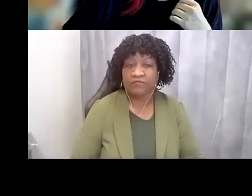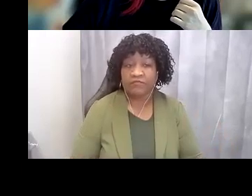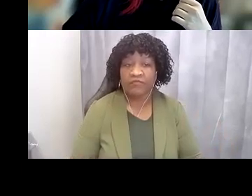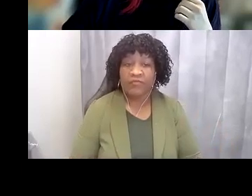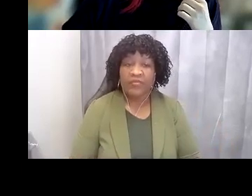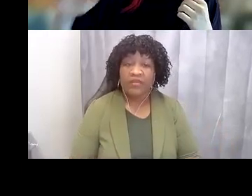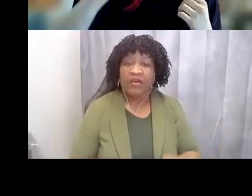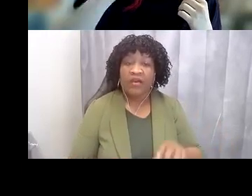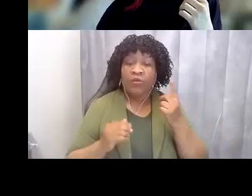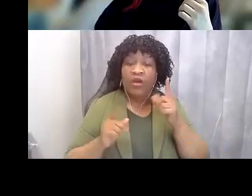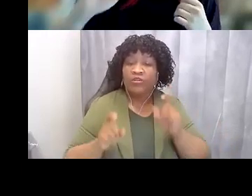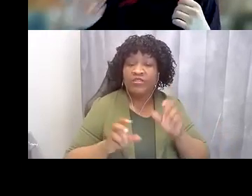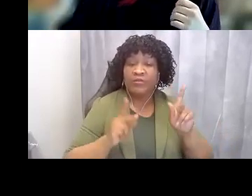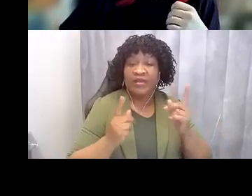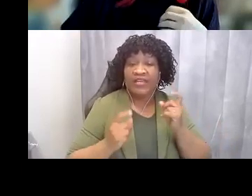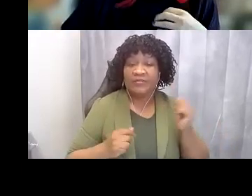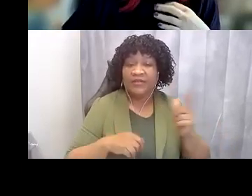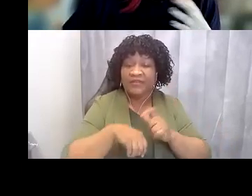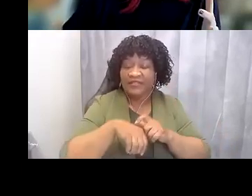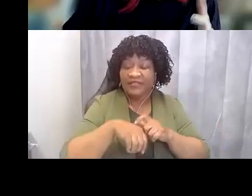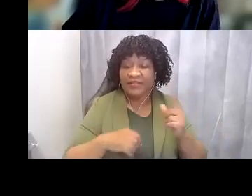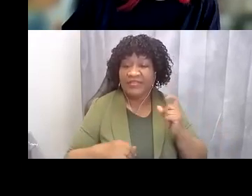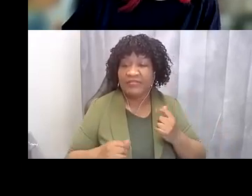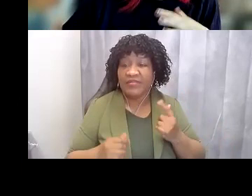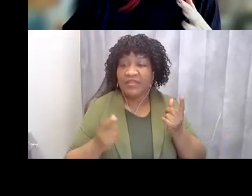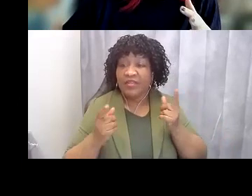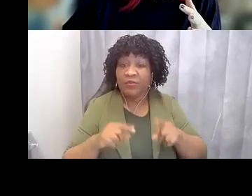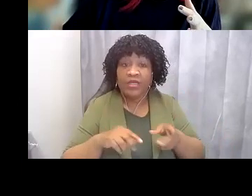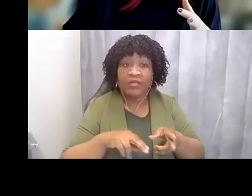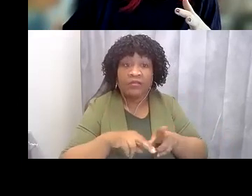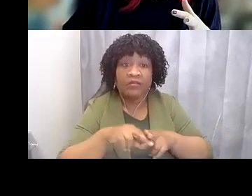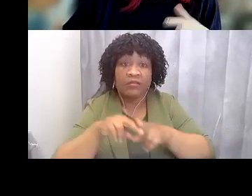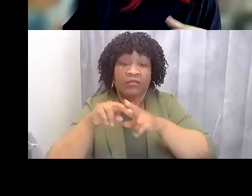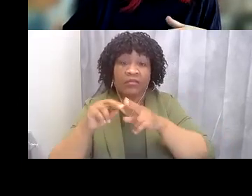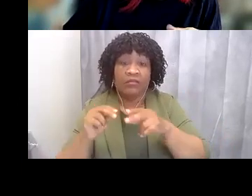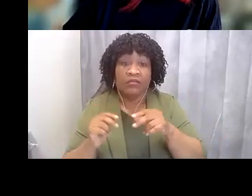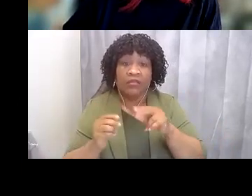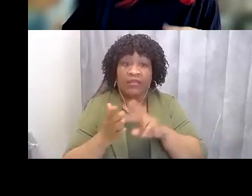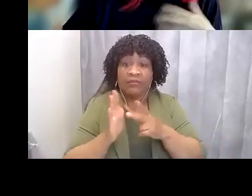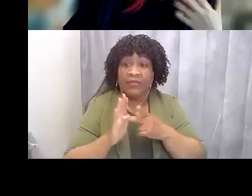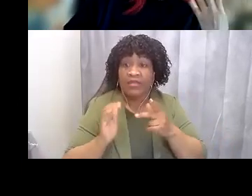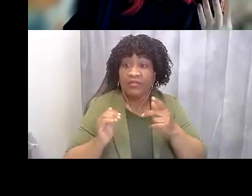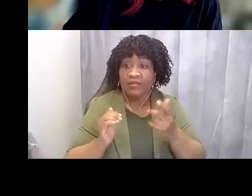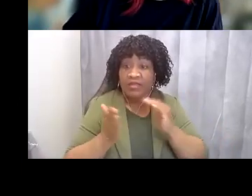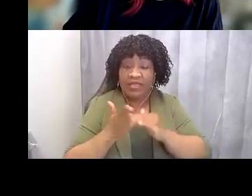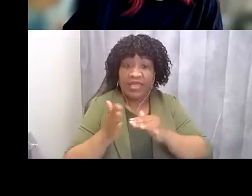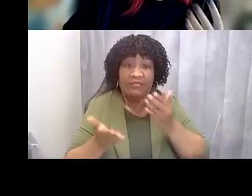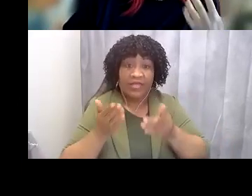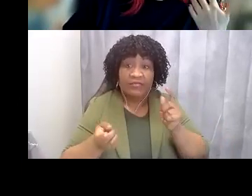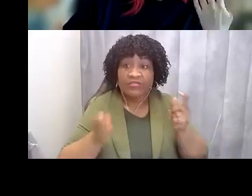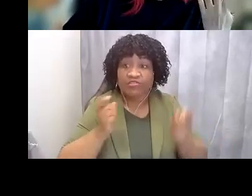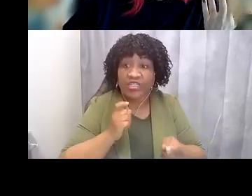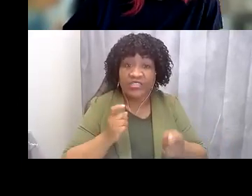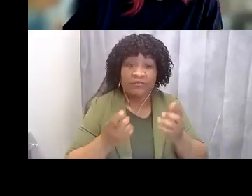One question I often get is, are we going, like, with rates going up, are we going to be seeing changes to like the